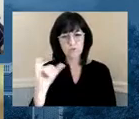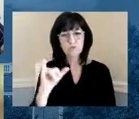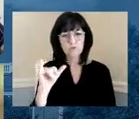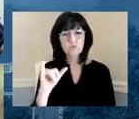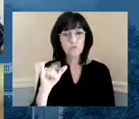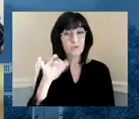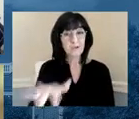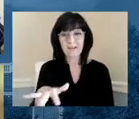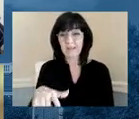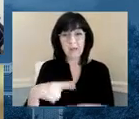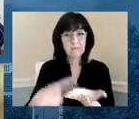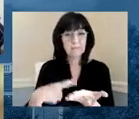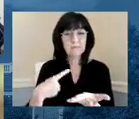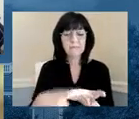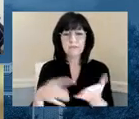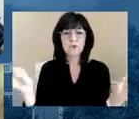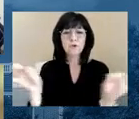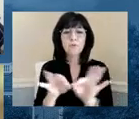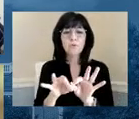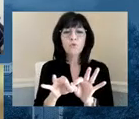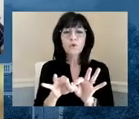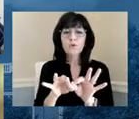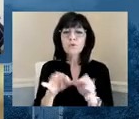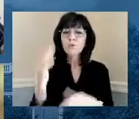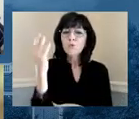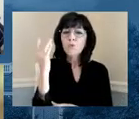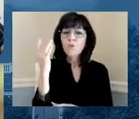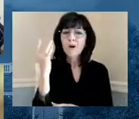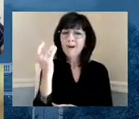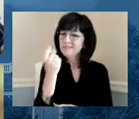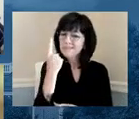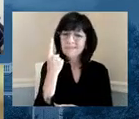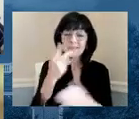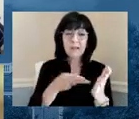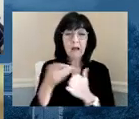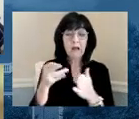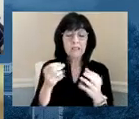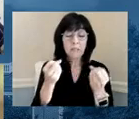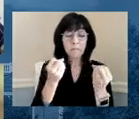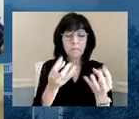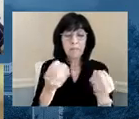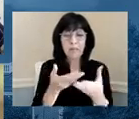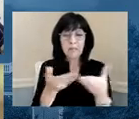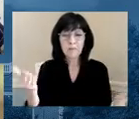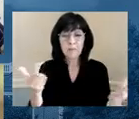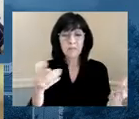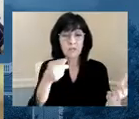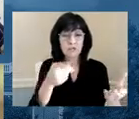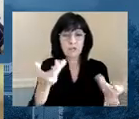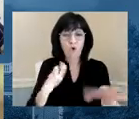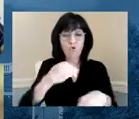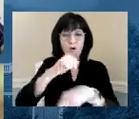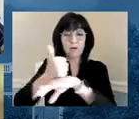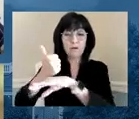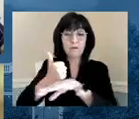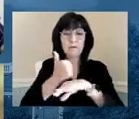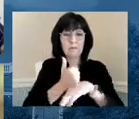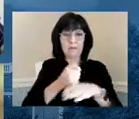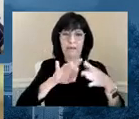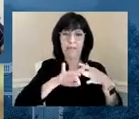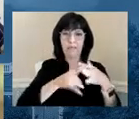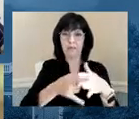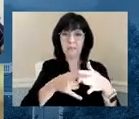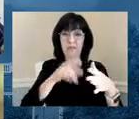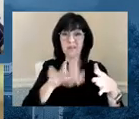discussion of what this does, is it takes a lot of, honestly, Governor, a lot of the stuff that you put into place around telehealth at the beginning of the pandemic, a